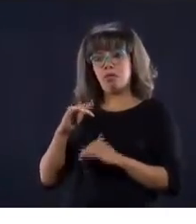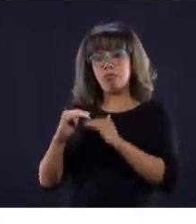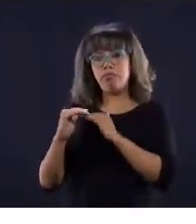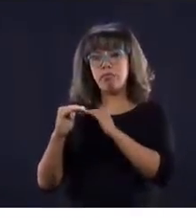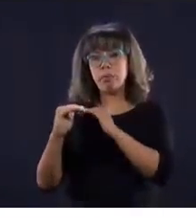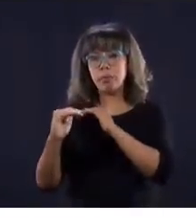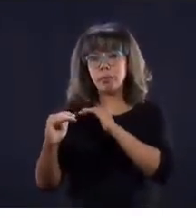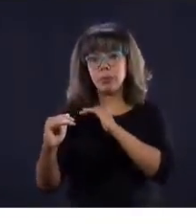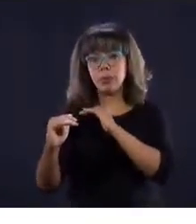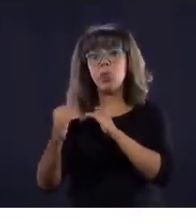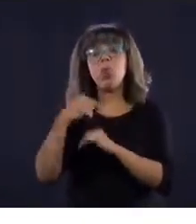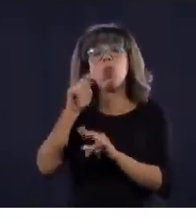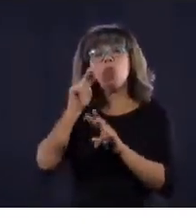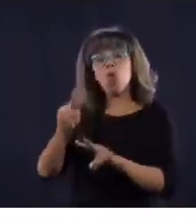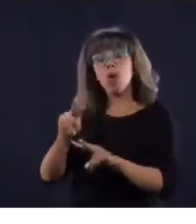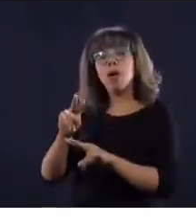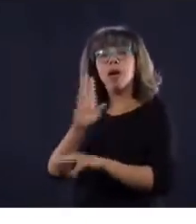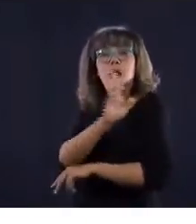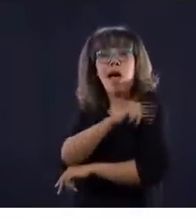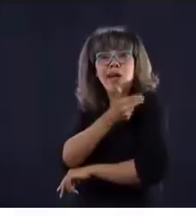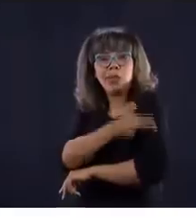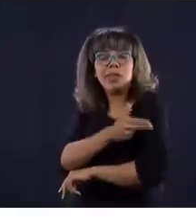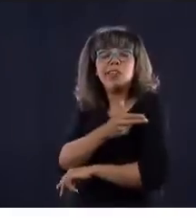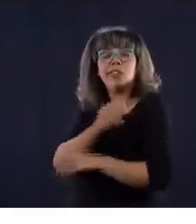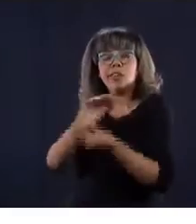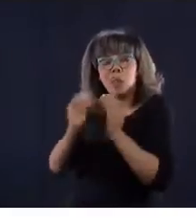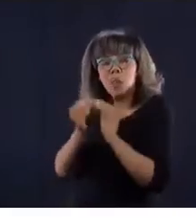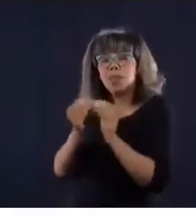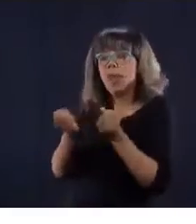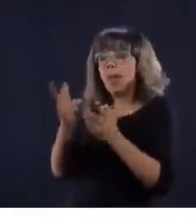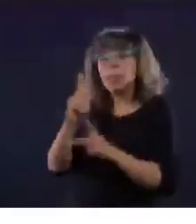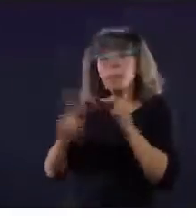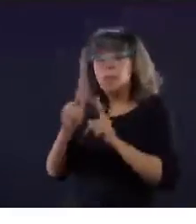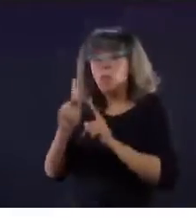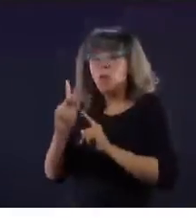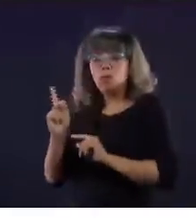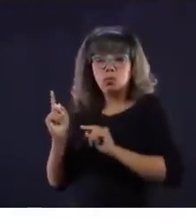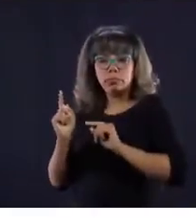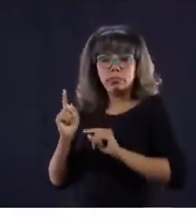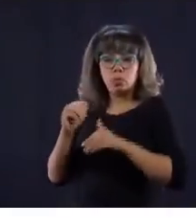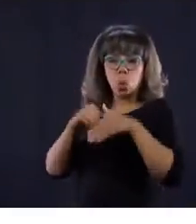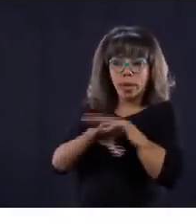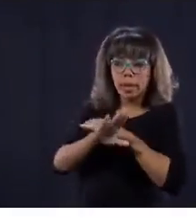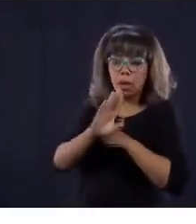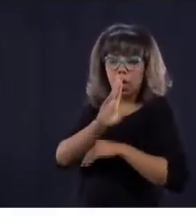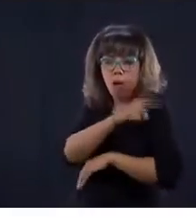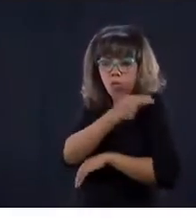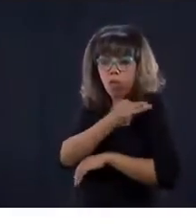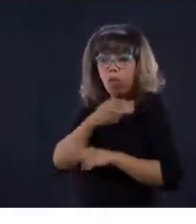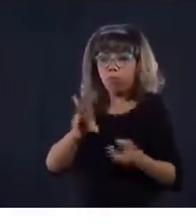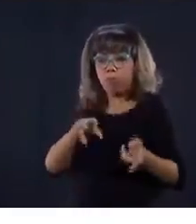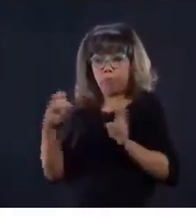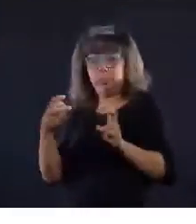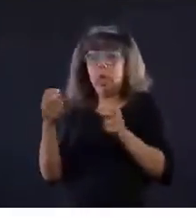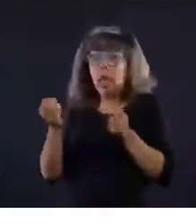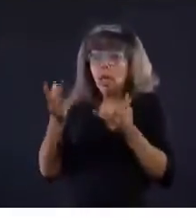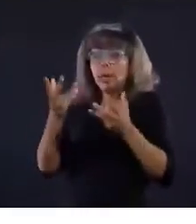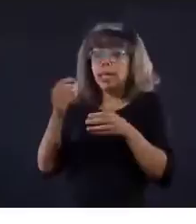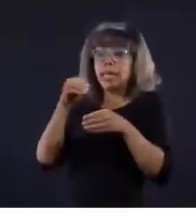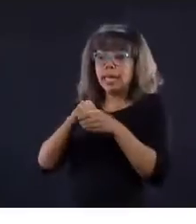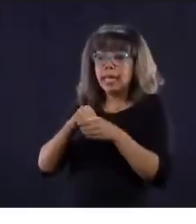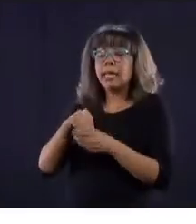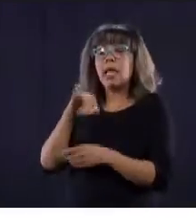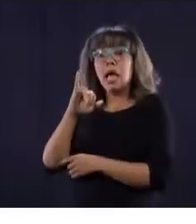and Parc Extension where there seems to be having cases over there. There's going to be a specific screening